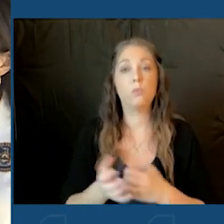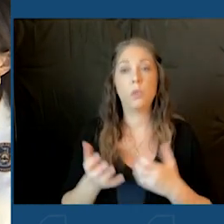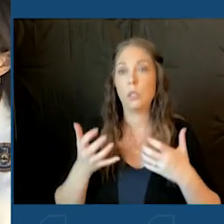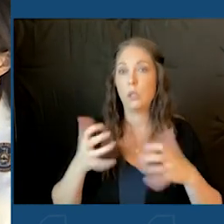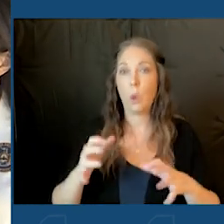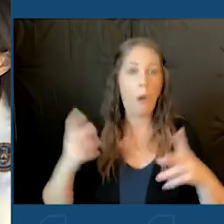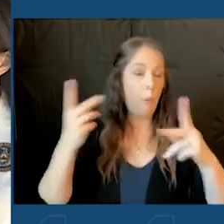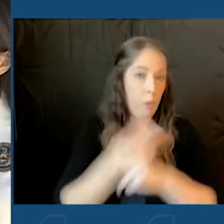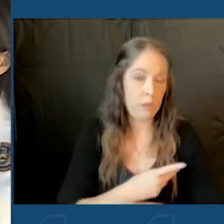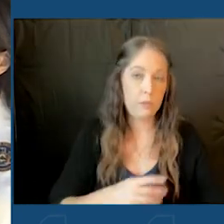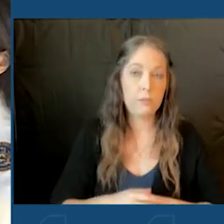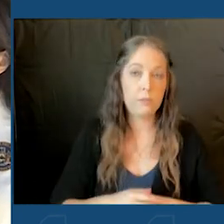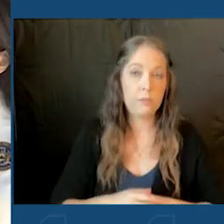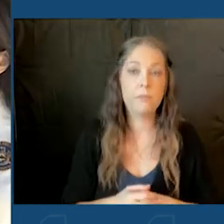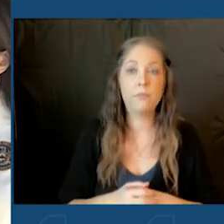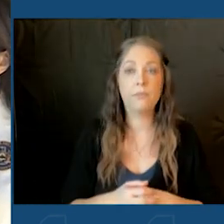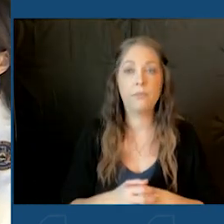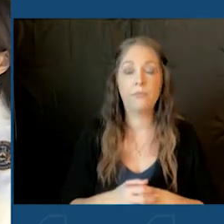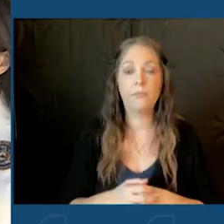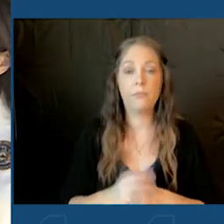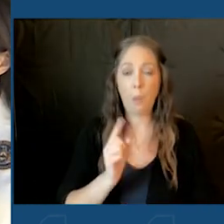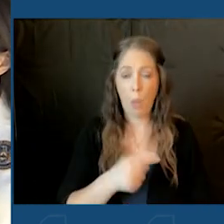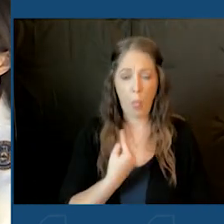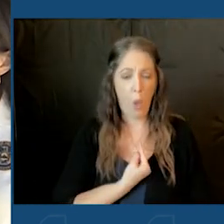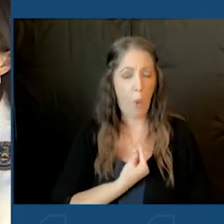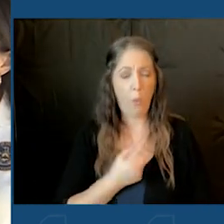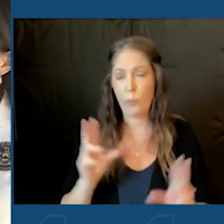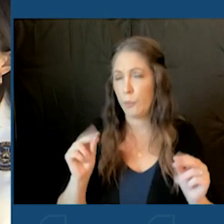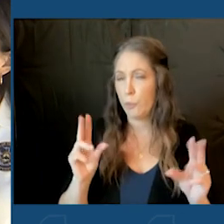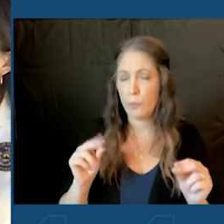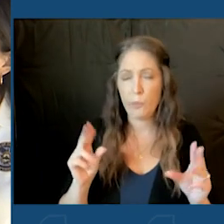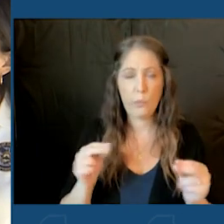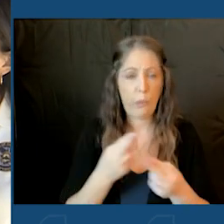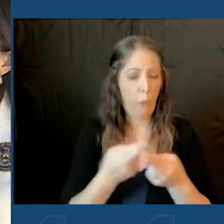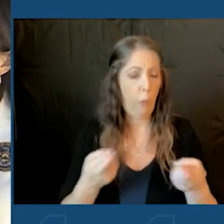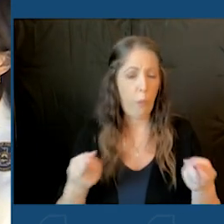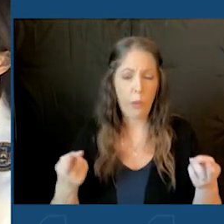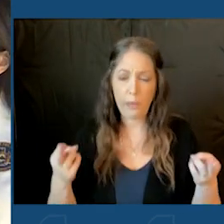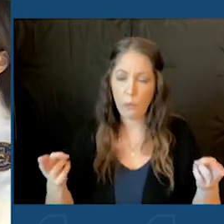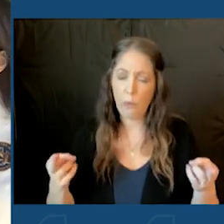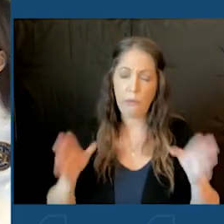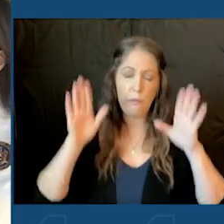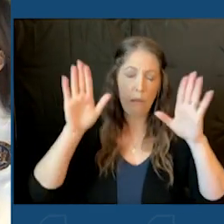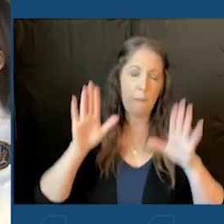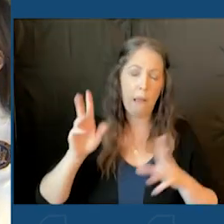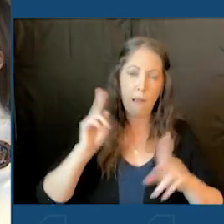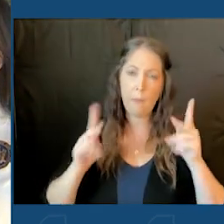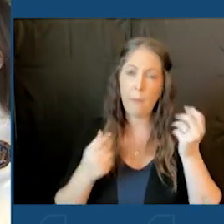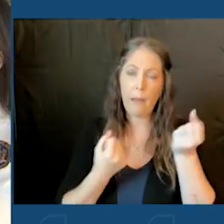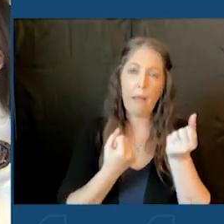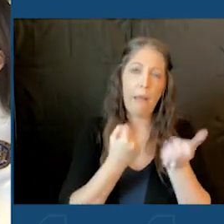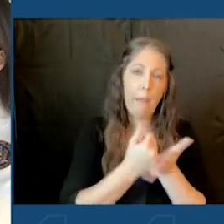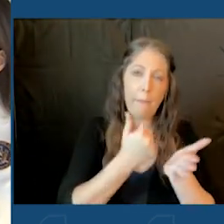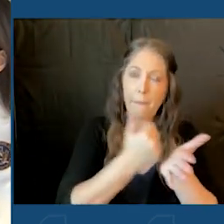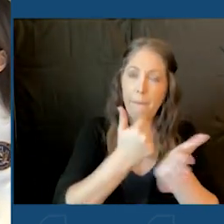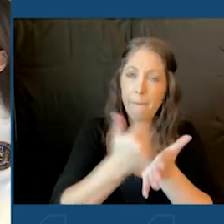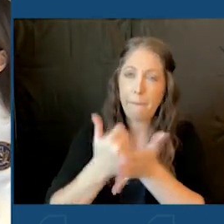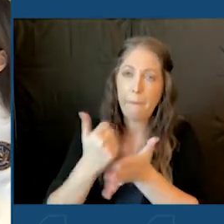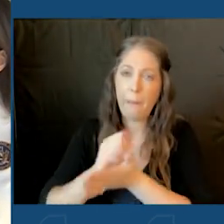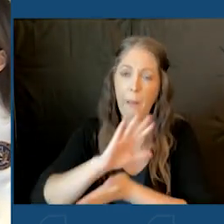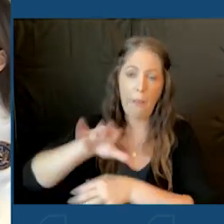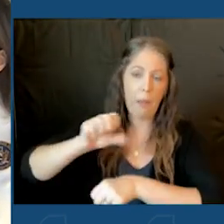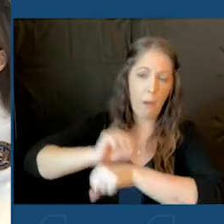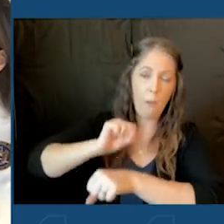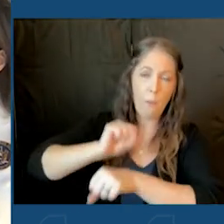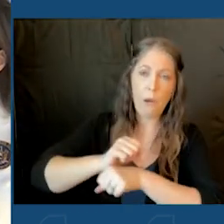it alone. The governor mentioned the resources that we have here, and it's incredible to watch these men and women in the field doing their incredible work, whether it's